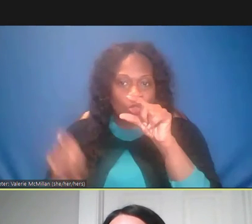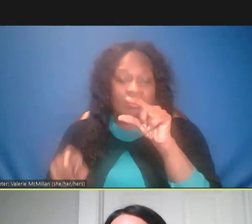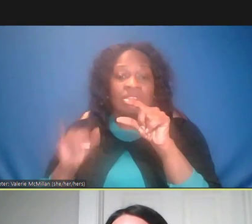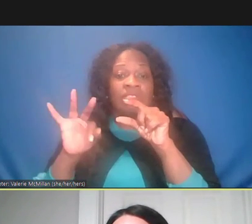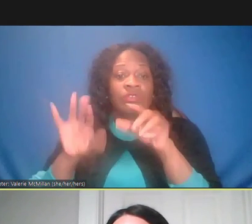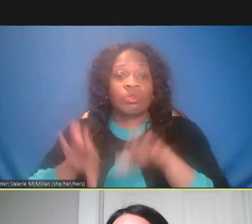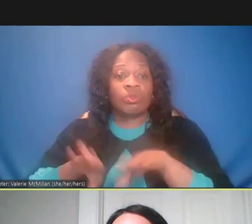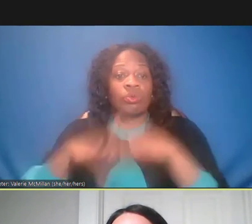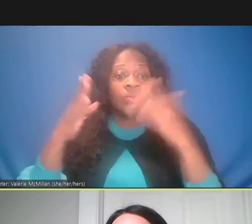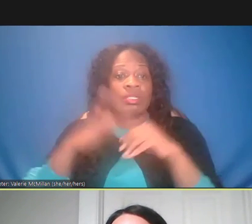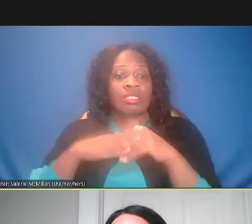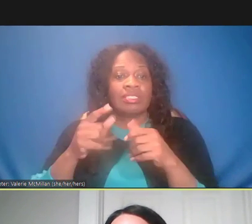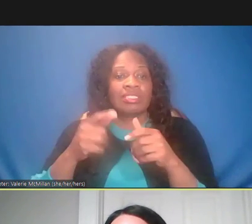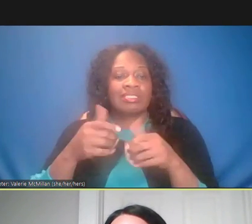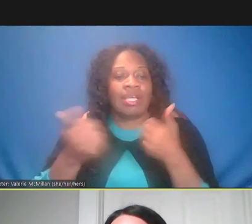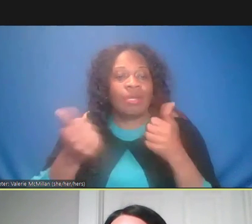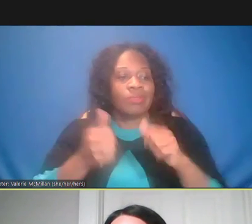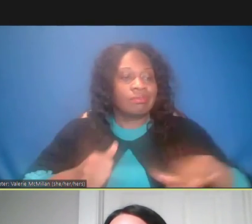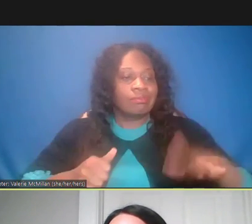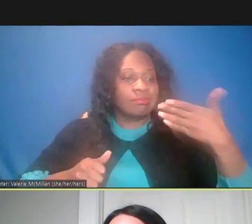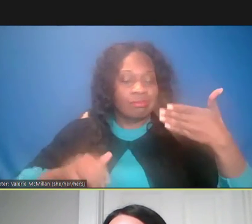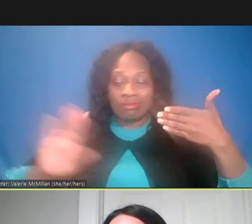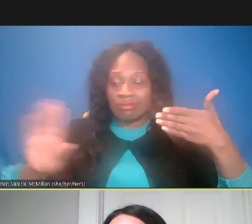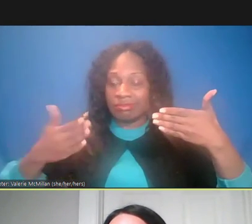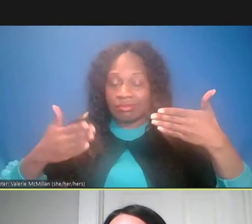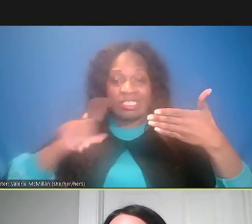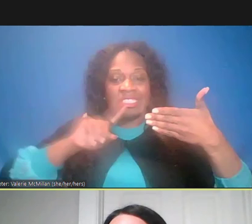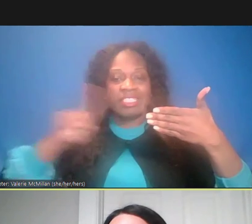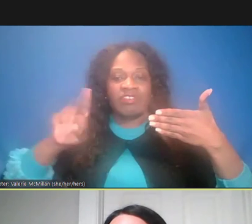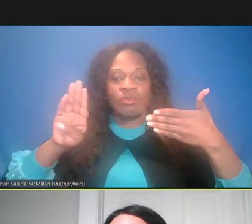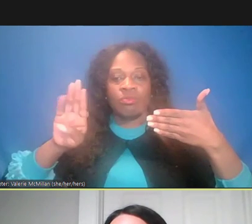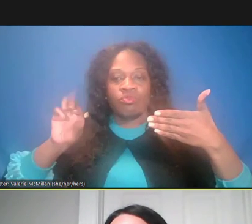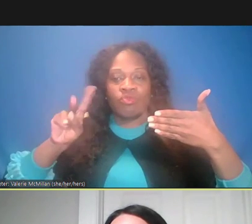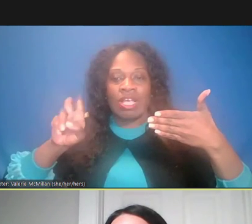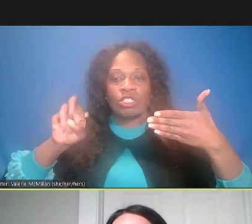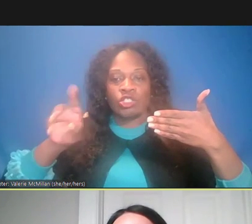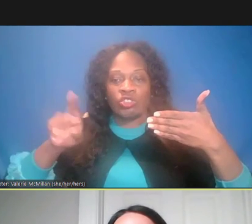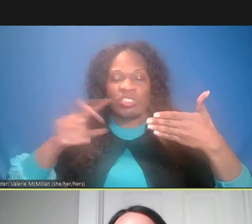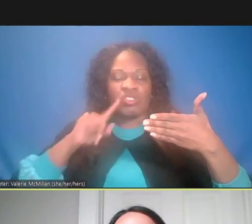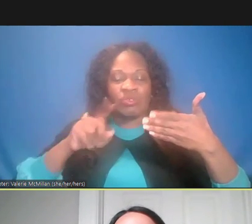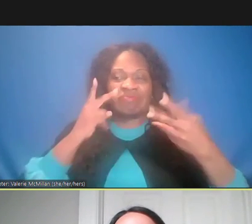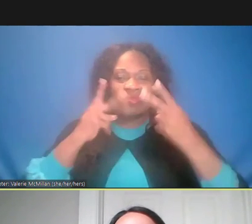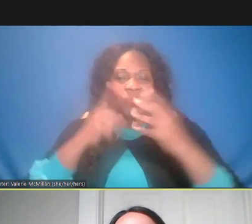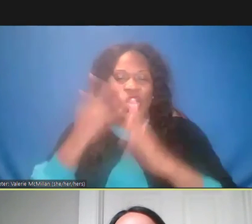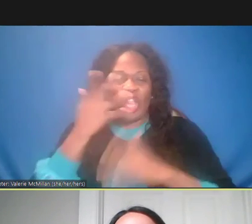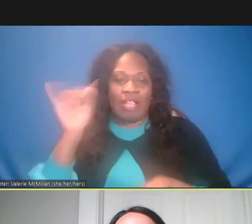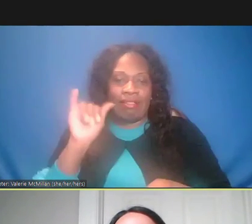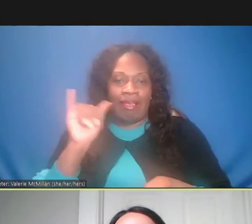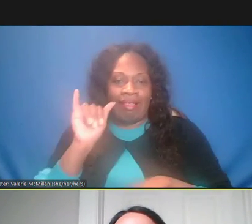opened it up on a separate device or separate browser, that's giving you a visual of what that would look like.